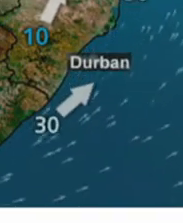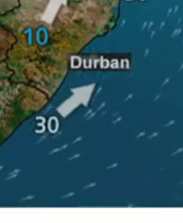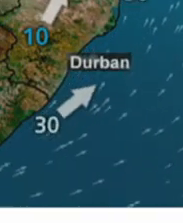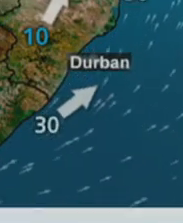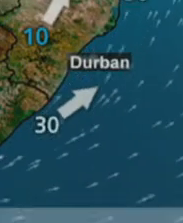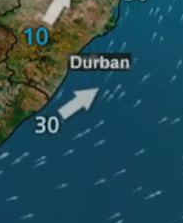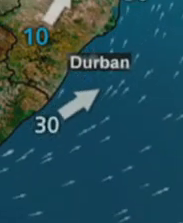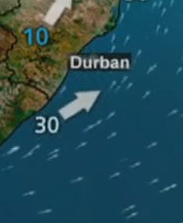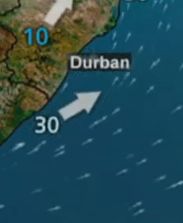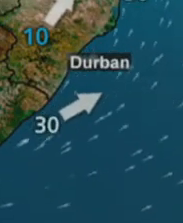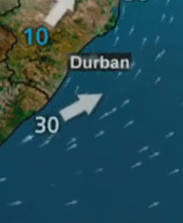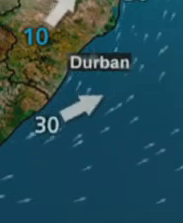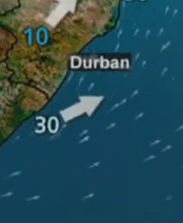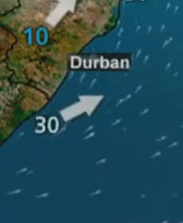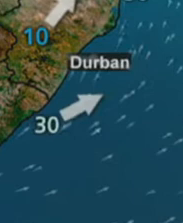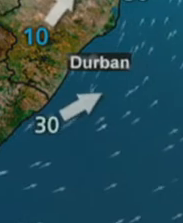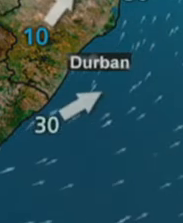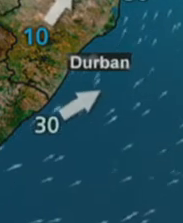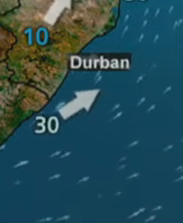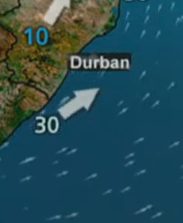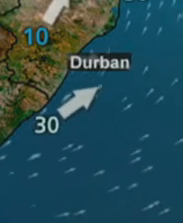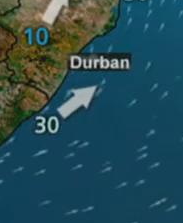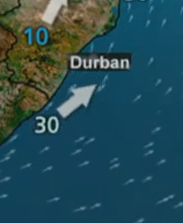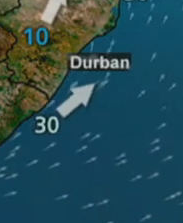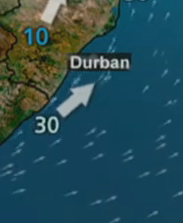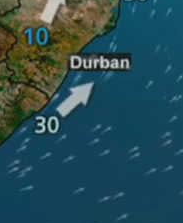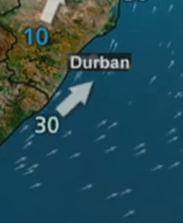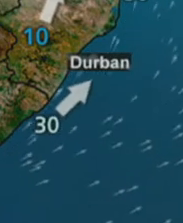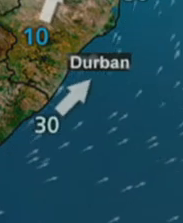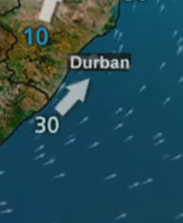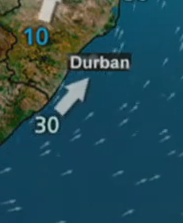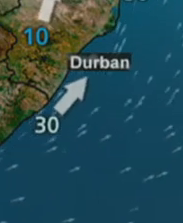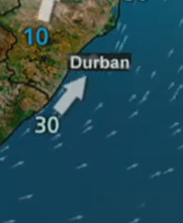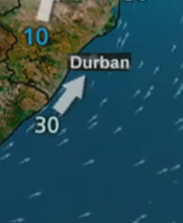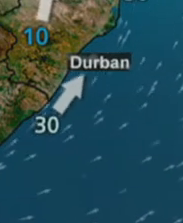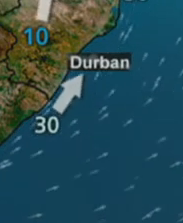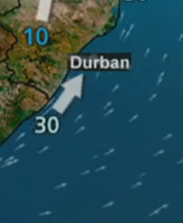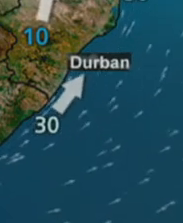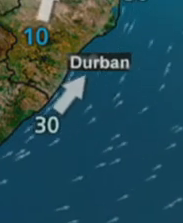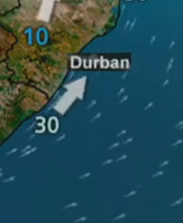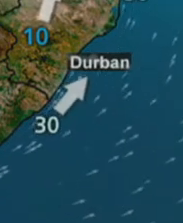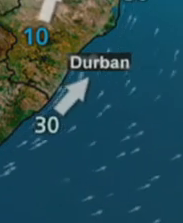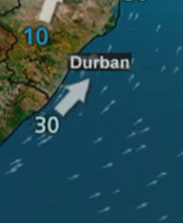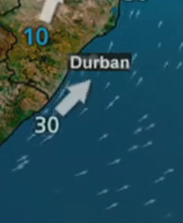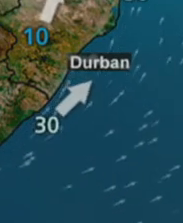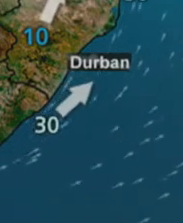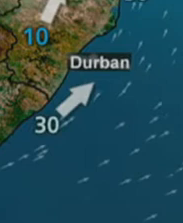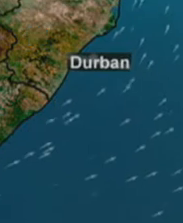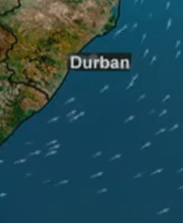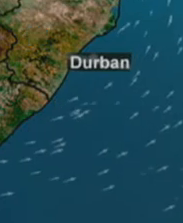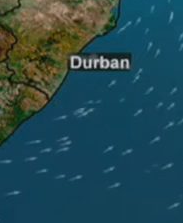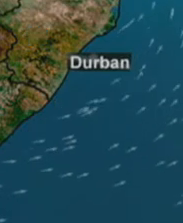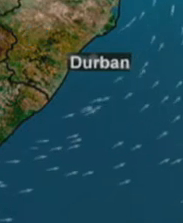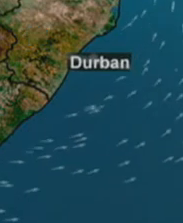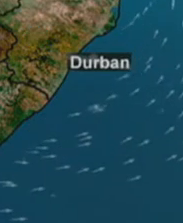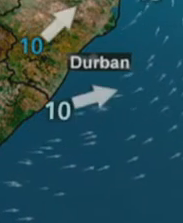jwa gompieno ka go porofenseng ya ga Western Cape go tla bo go thibile fale le fale mme go rala di province ka bophara go bontsha fa go tla bo go